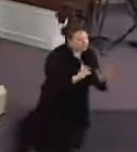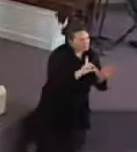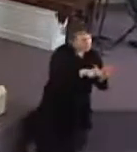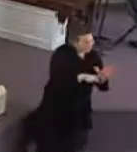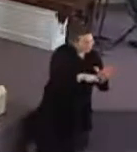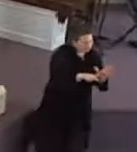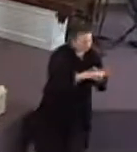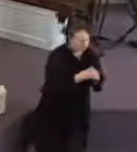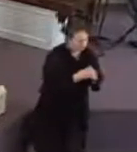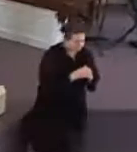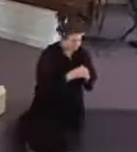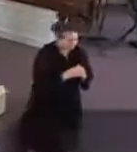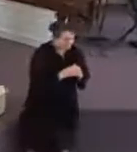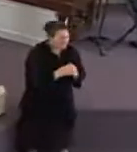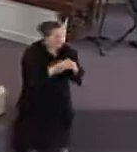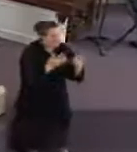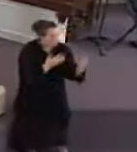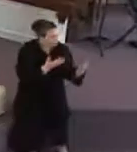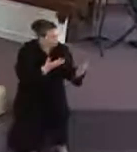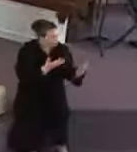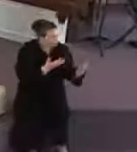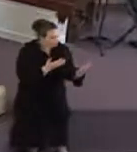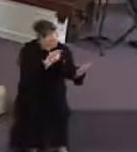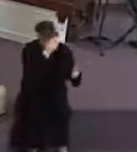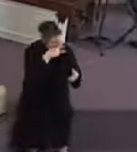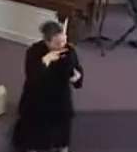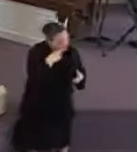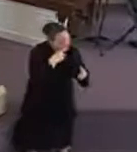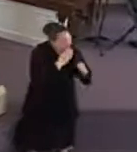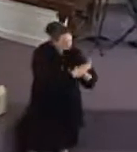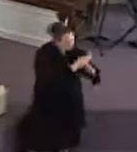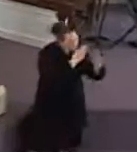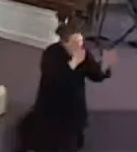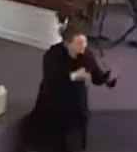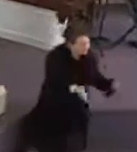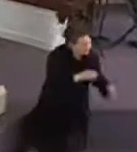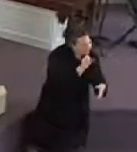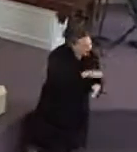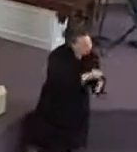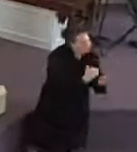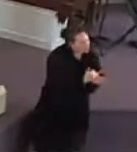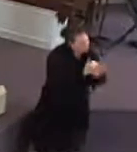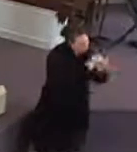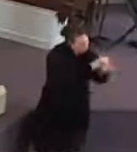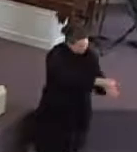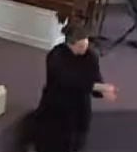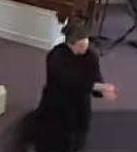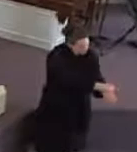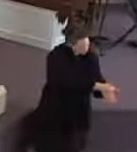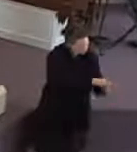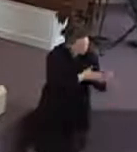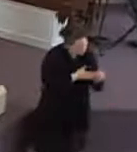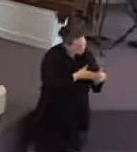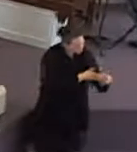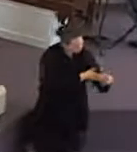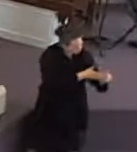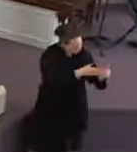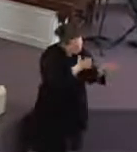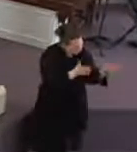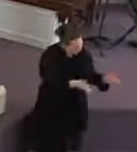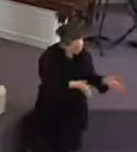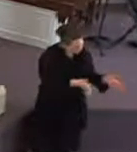that path. And so they're there to be your protectors. They're there to help you. They're there to be your guide. Amen. And